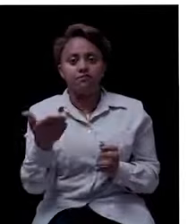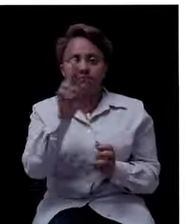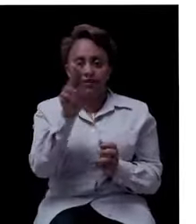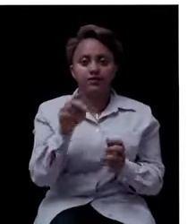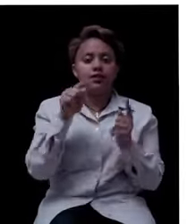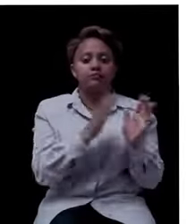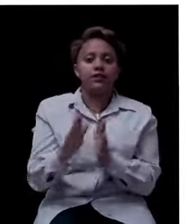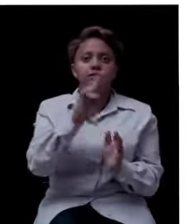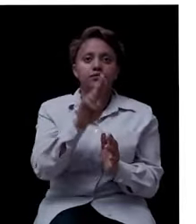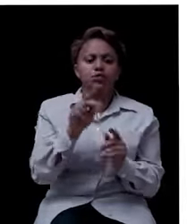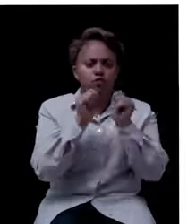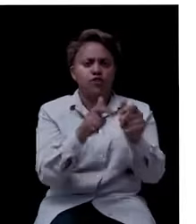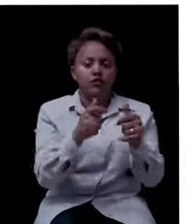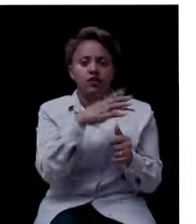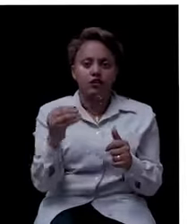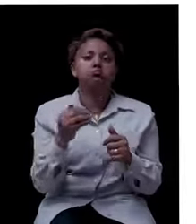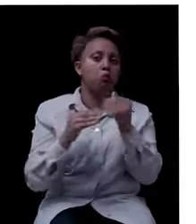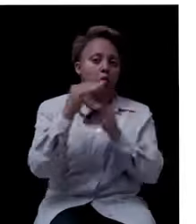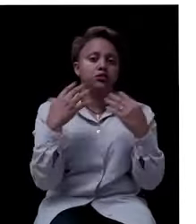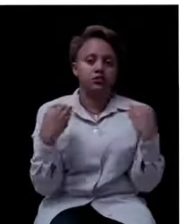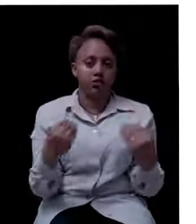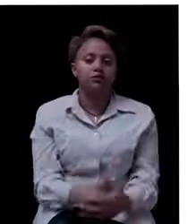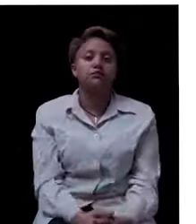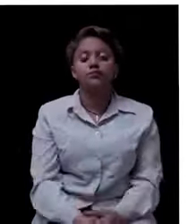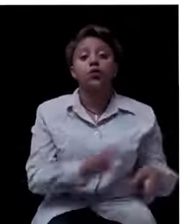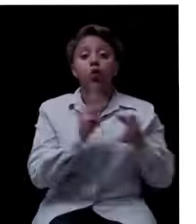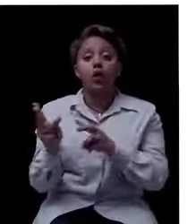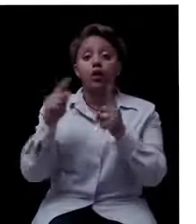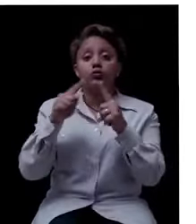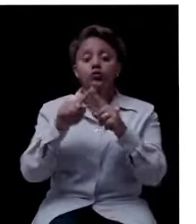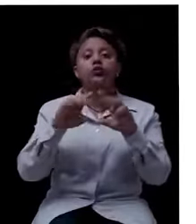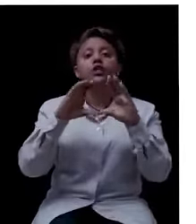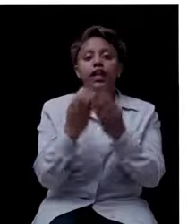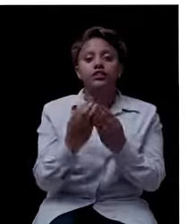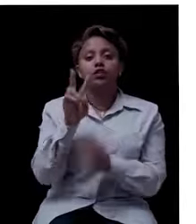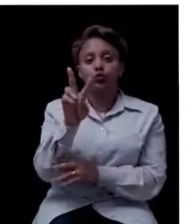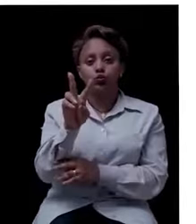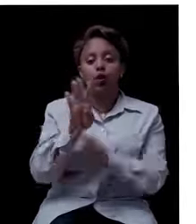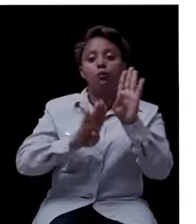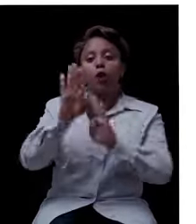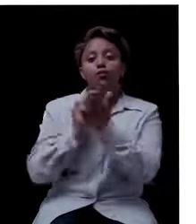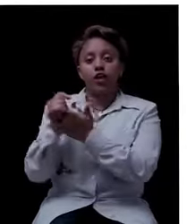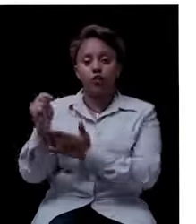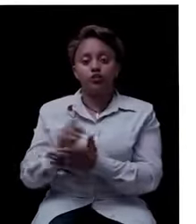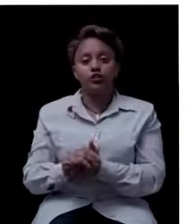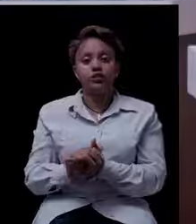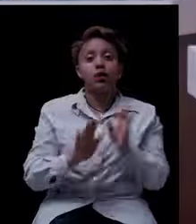that are both quicker and more secure. Welcome to Lesson 2,